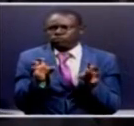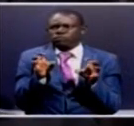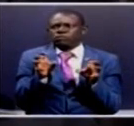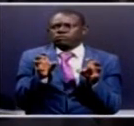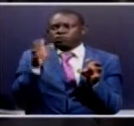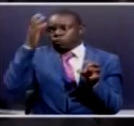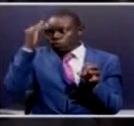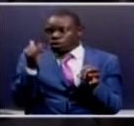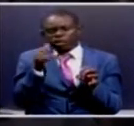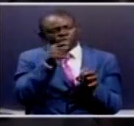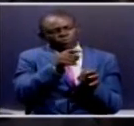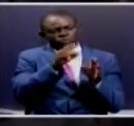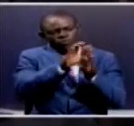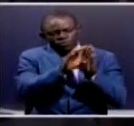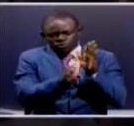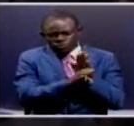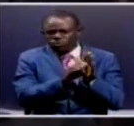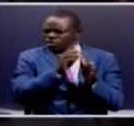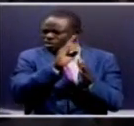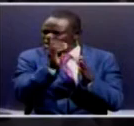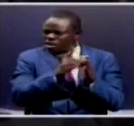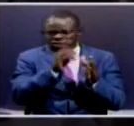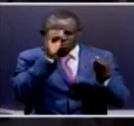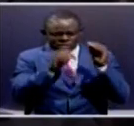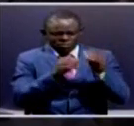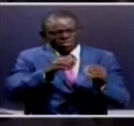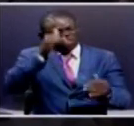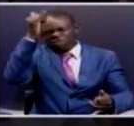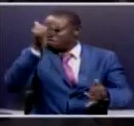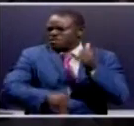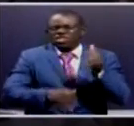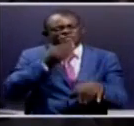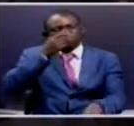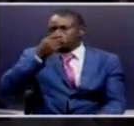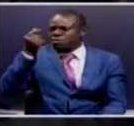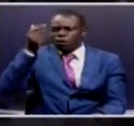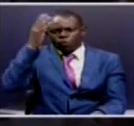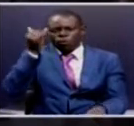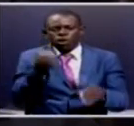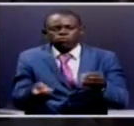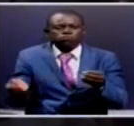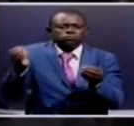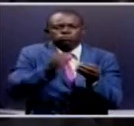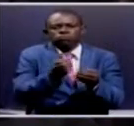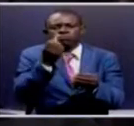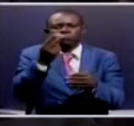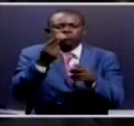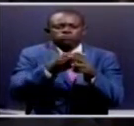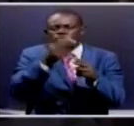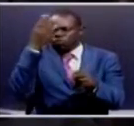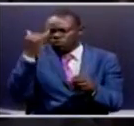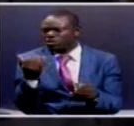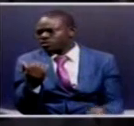day and you discover that the outstanding business of the forum may not be concluded or would not